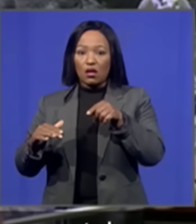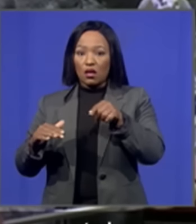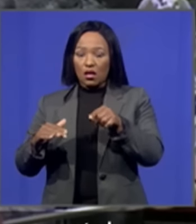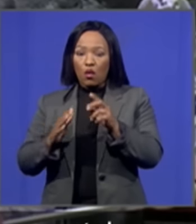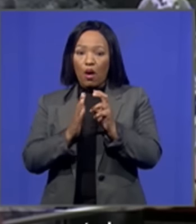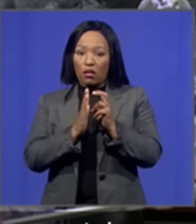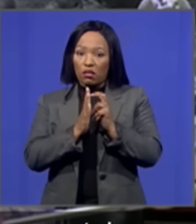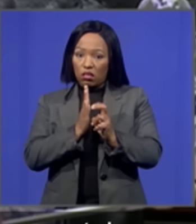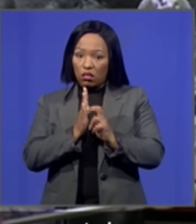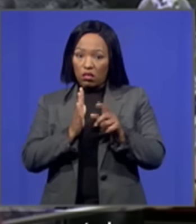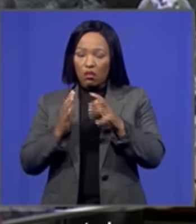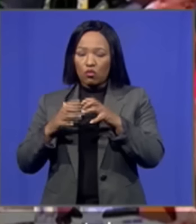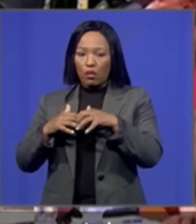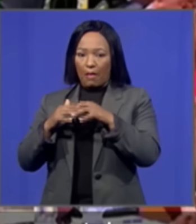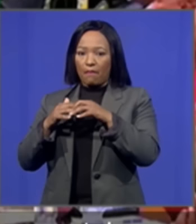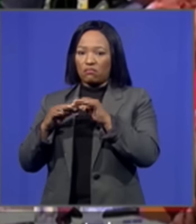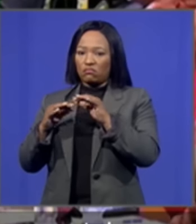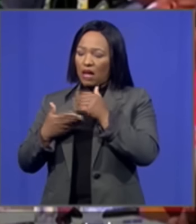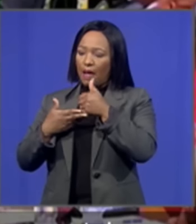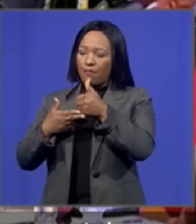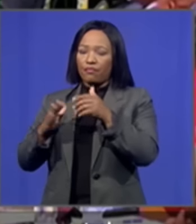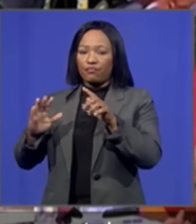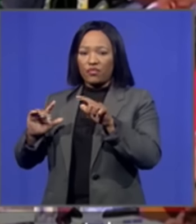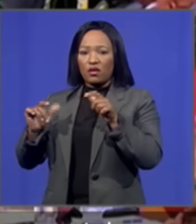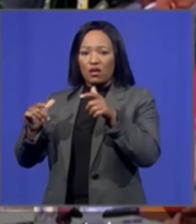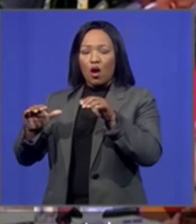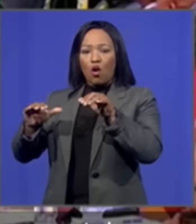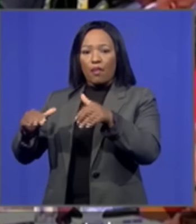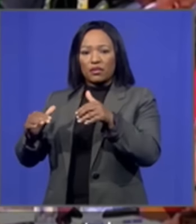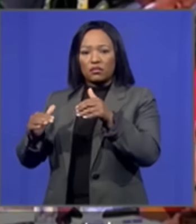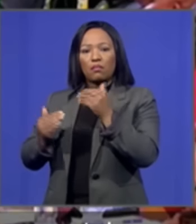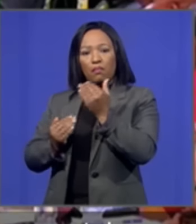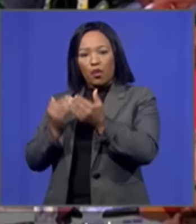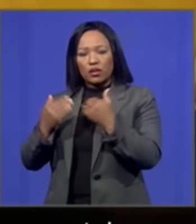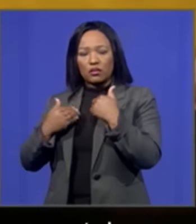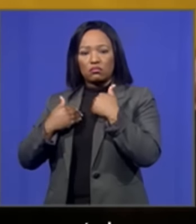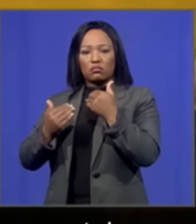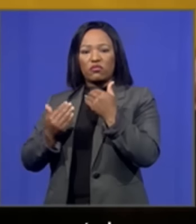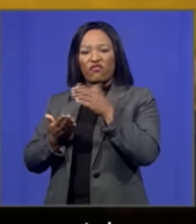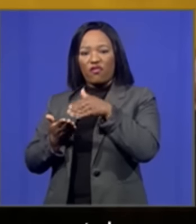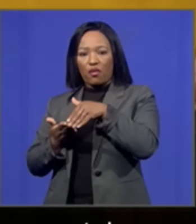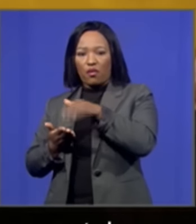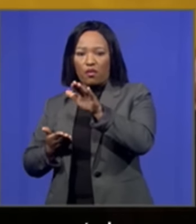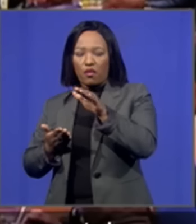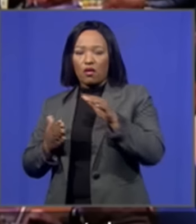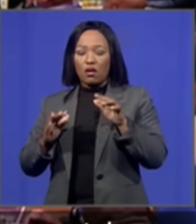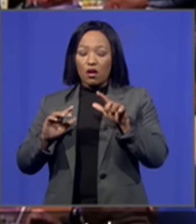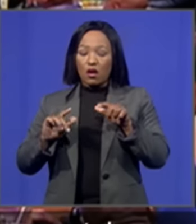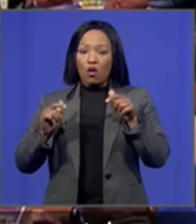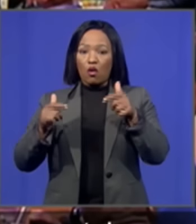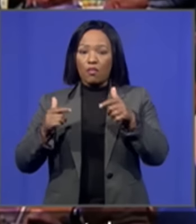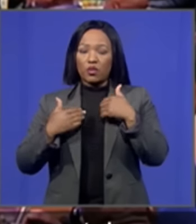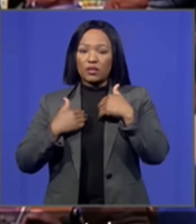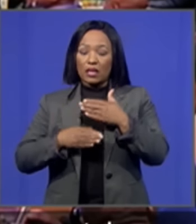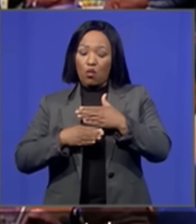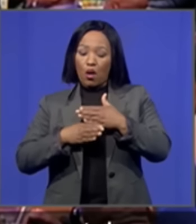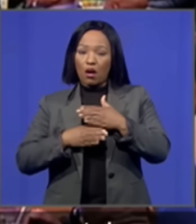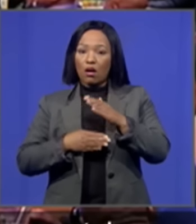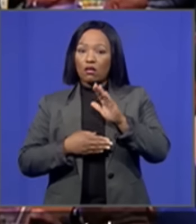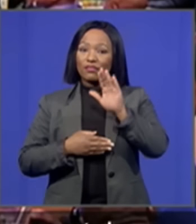e tla thusa komiti e lebeletseng kgonagalo ya go sekega moporesidente. Komiti e solofetse go simolola tiro ya yona ka la